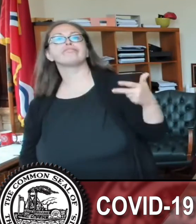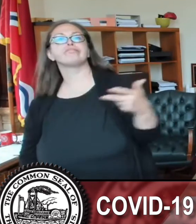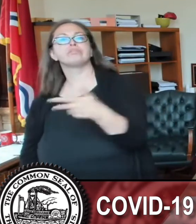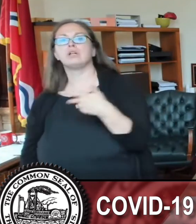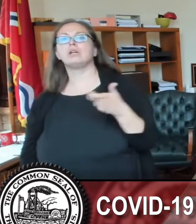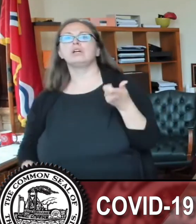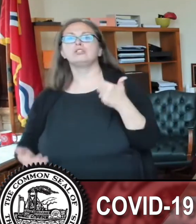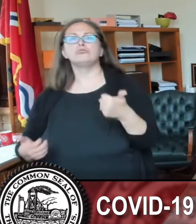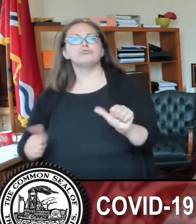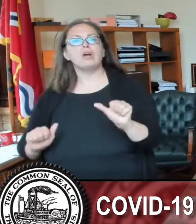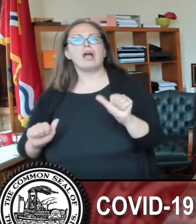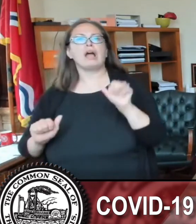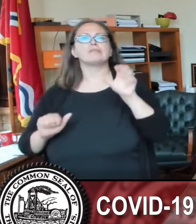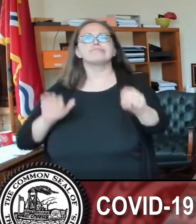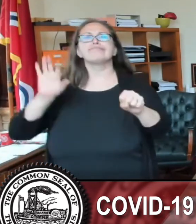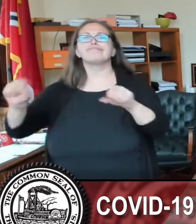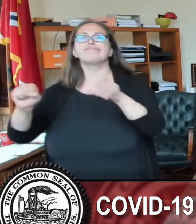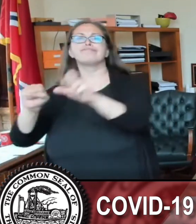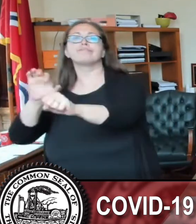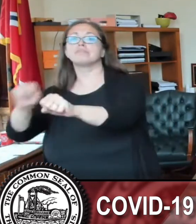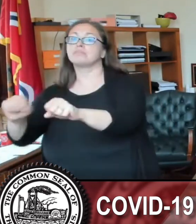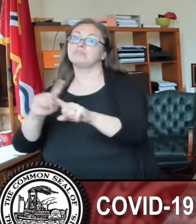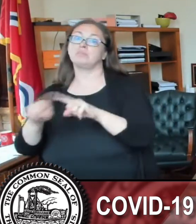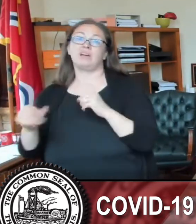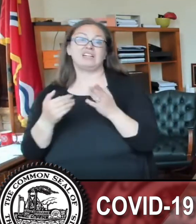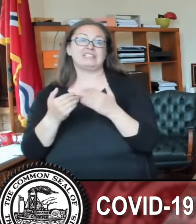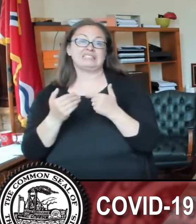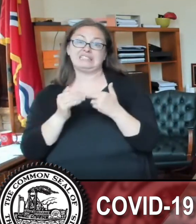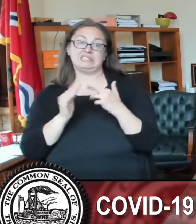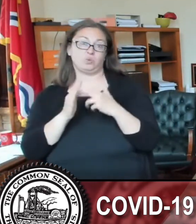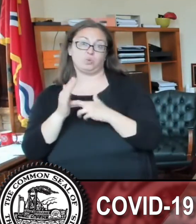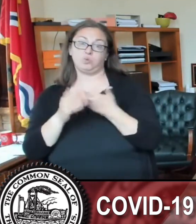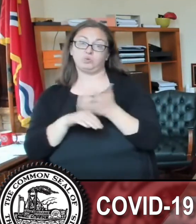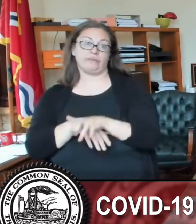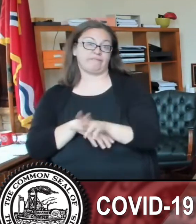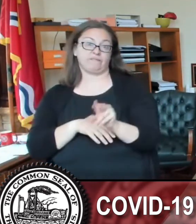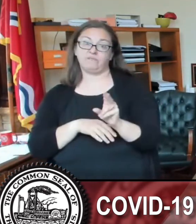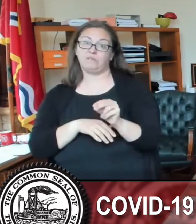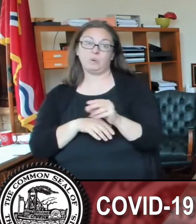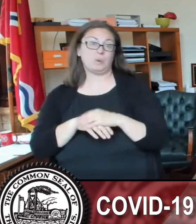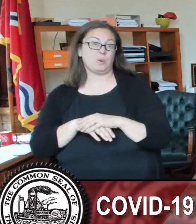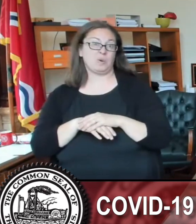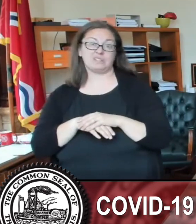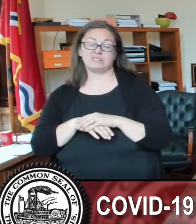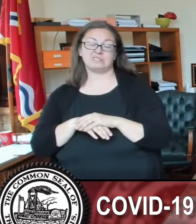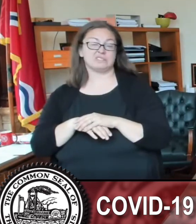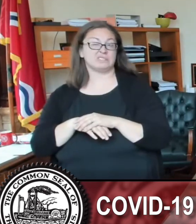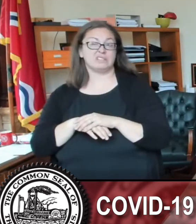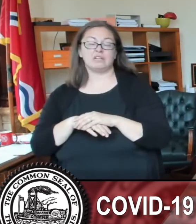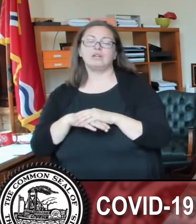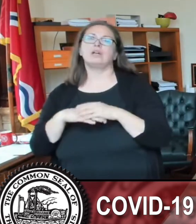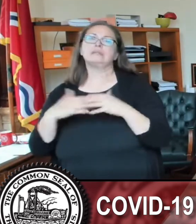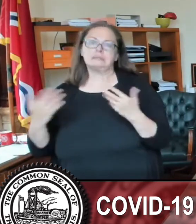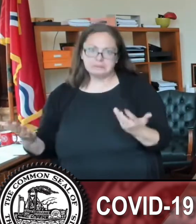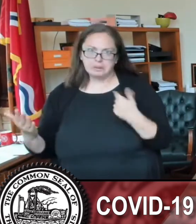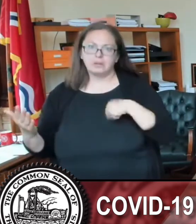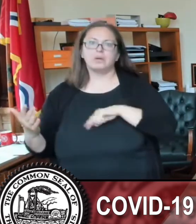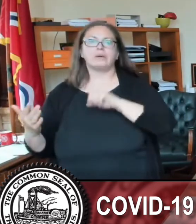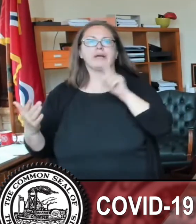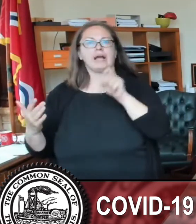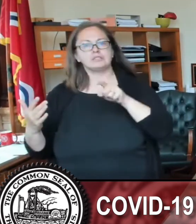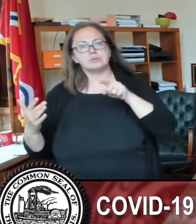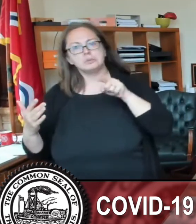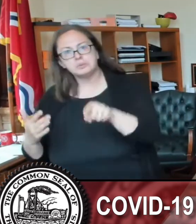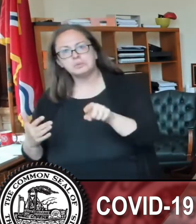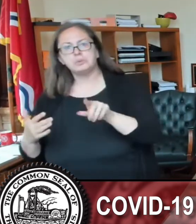the fireworks ordinance. It's not an easy ordinance to enforce. And so again, we're asking you and